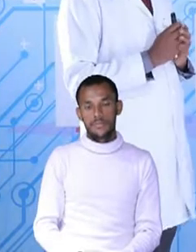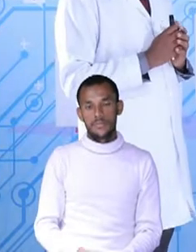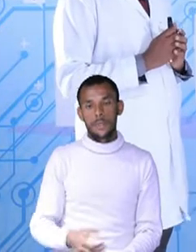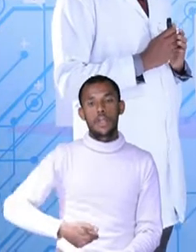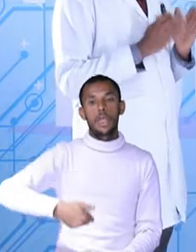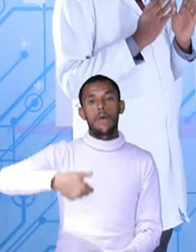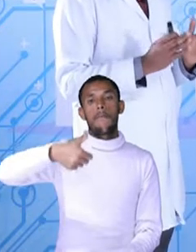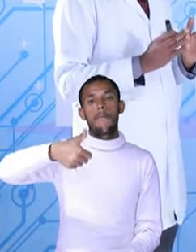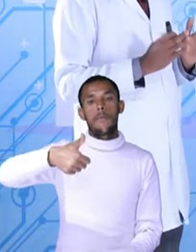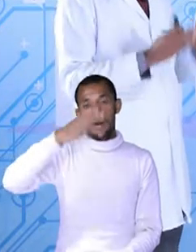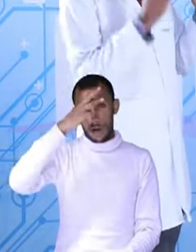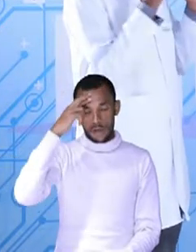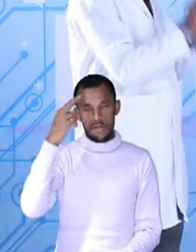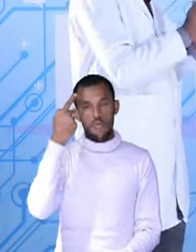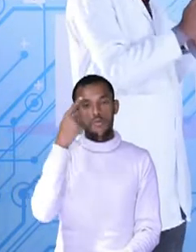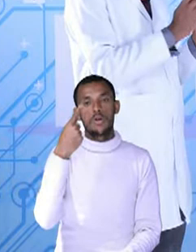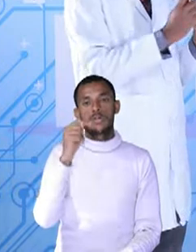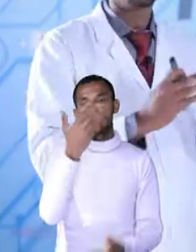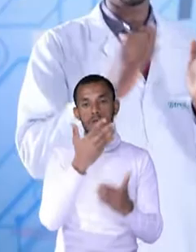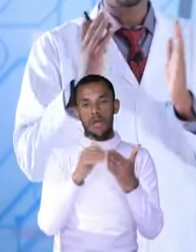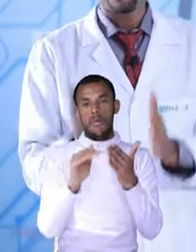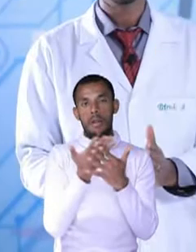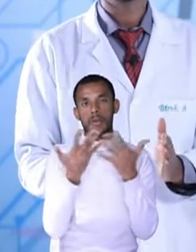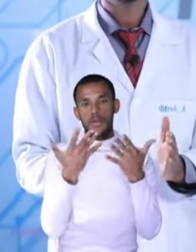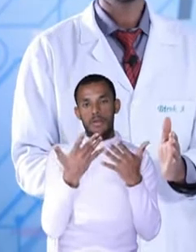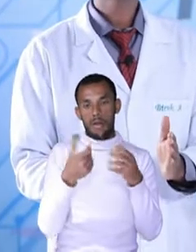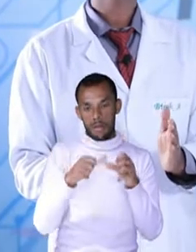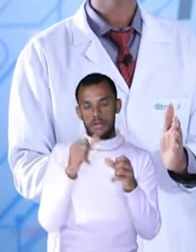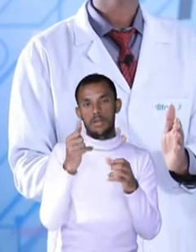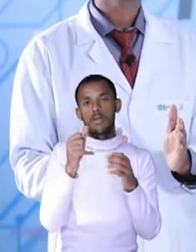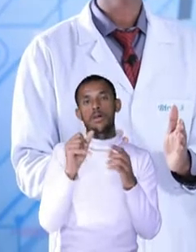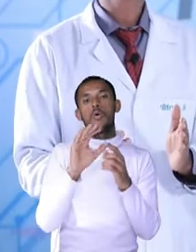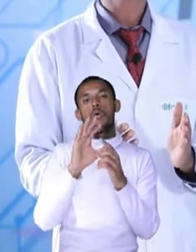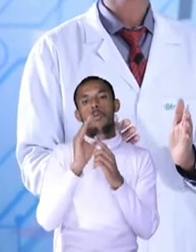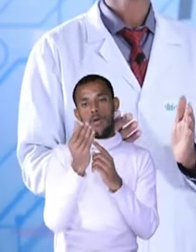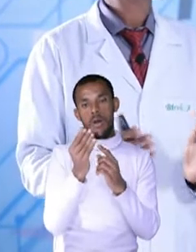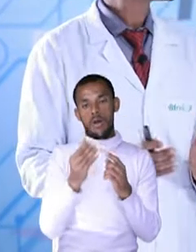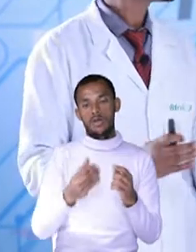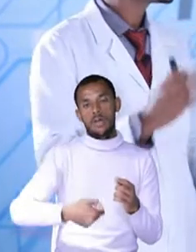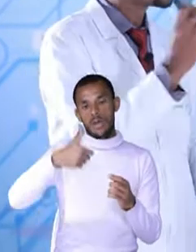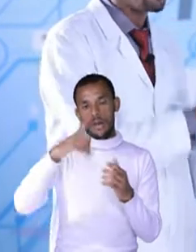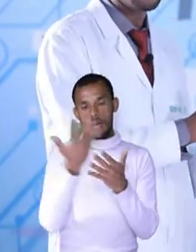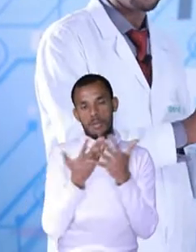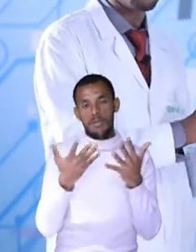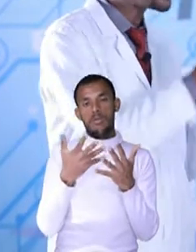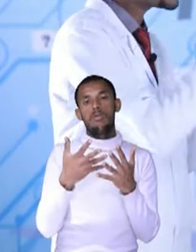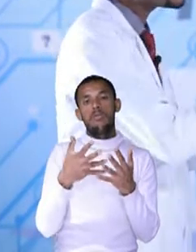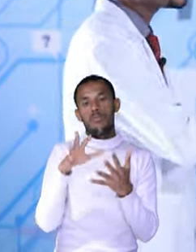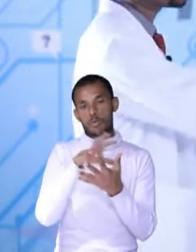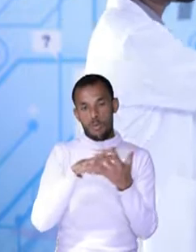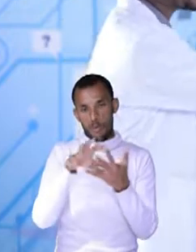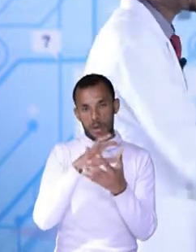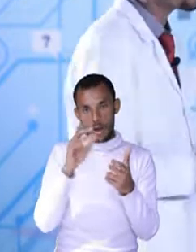the main reason for some element exists in the forms of compound. The other element exists in the forms of compound. One